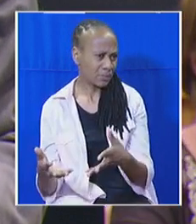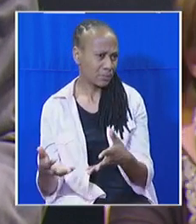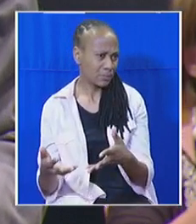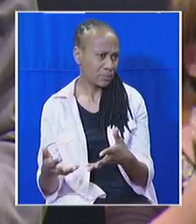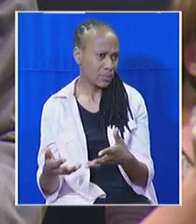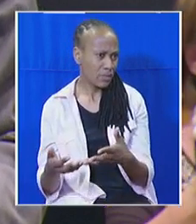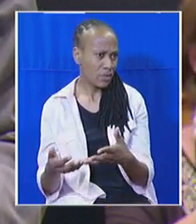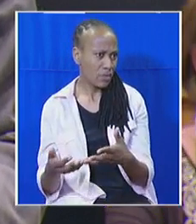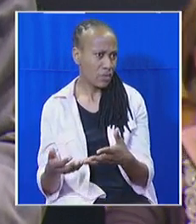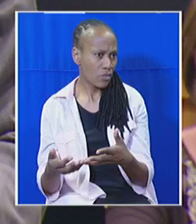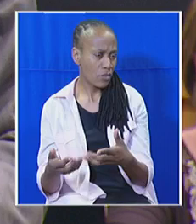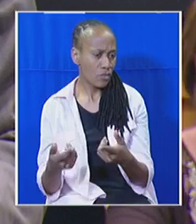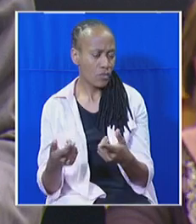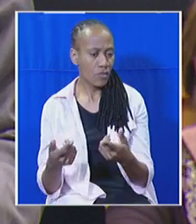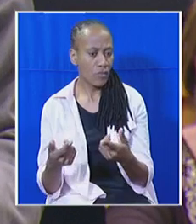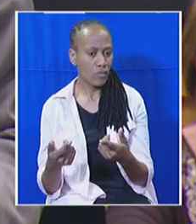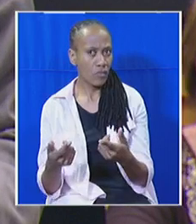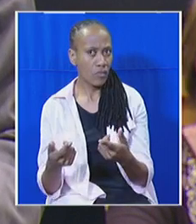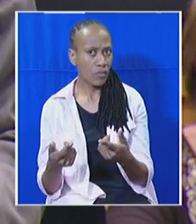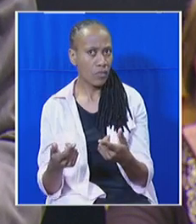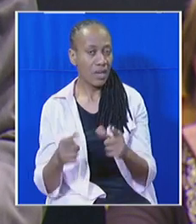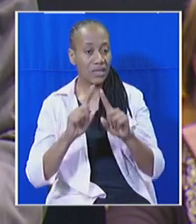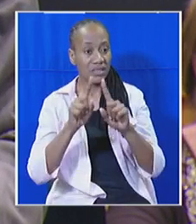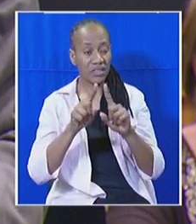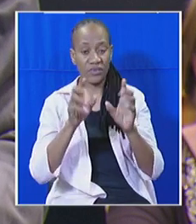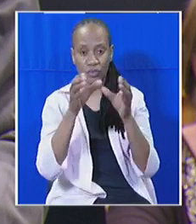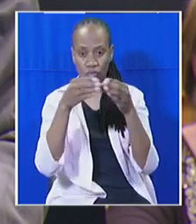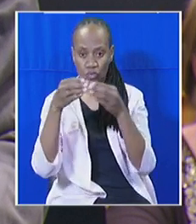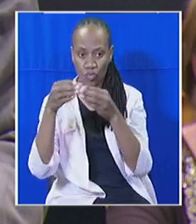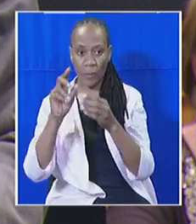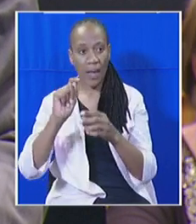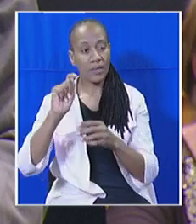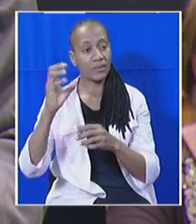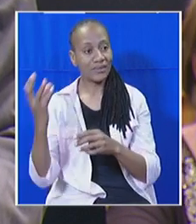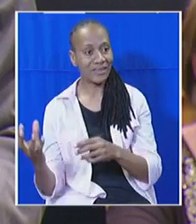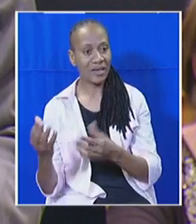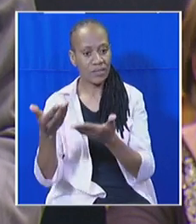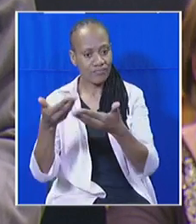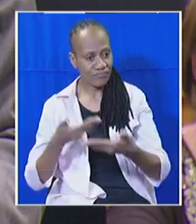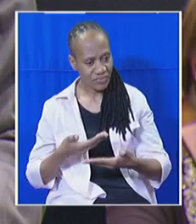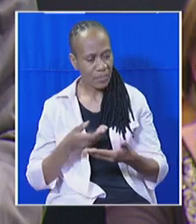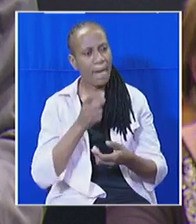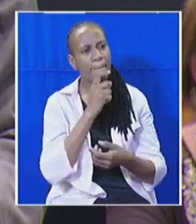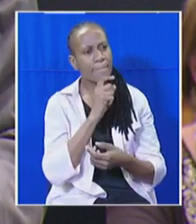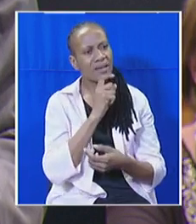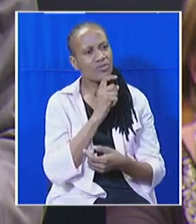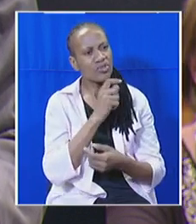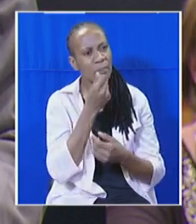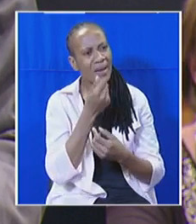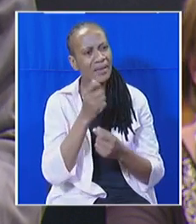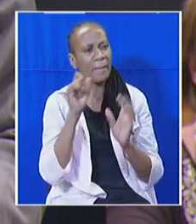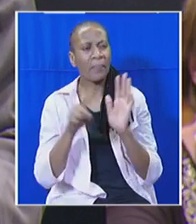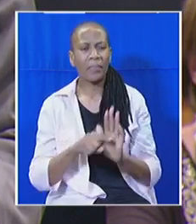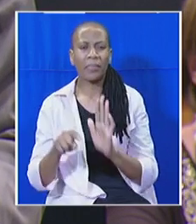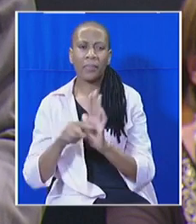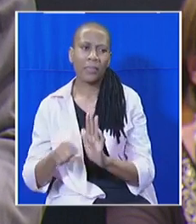from comrade contractors who receive building tenders from this department, which results in a